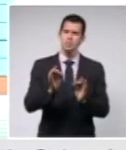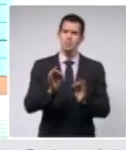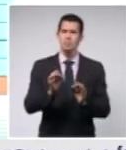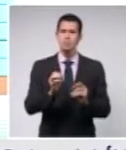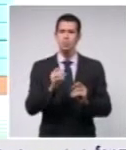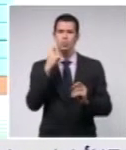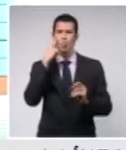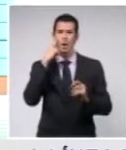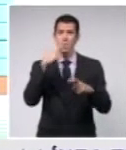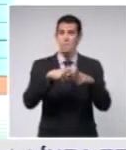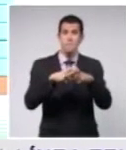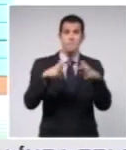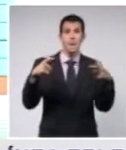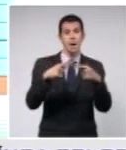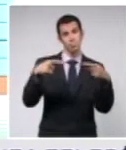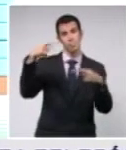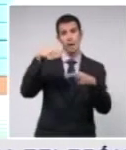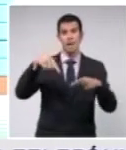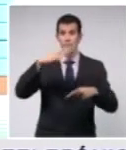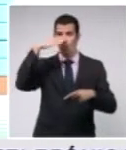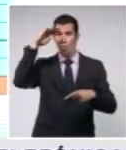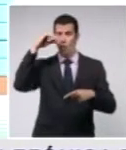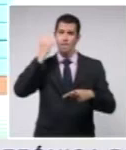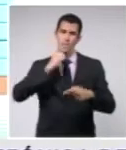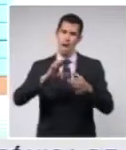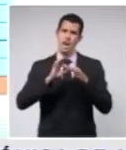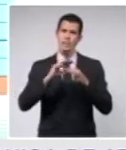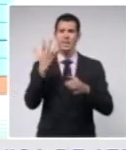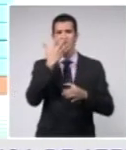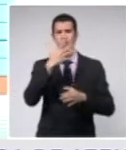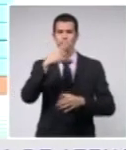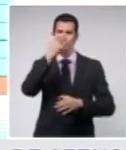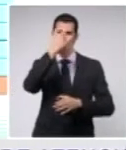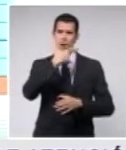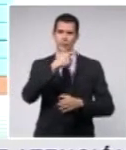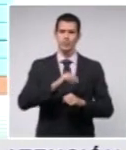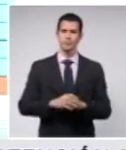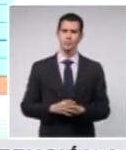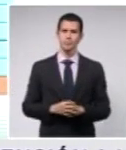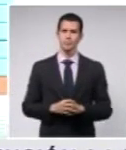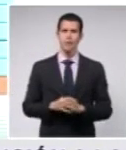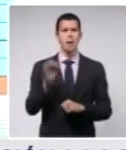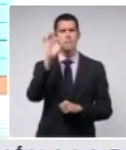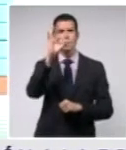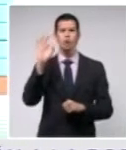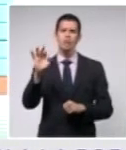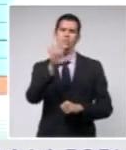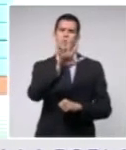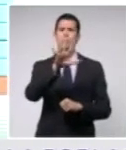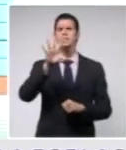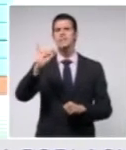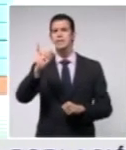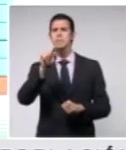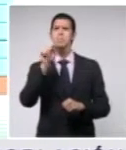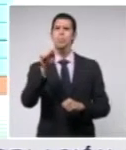Clara 0.26, and Holguín with a rate of 0.10.